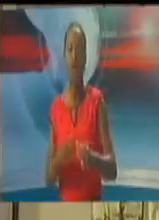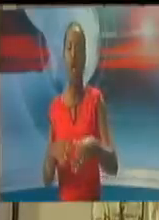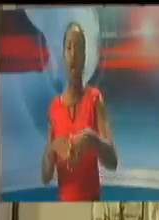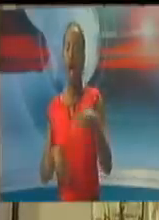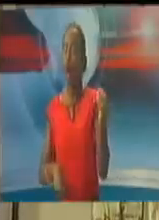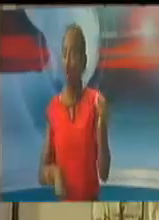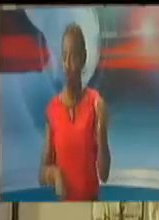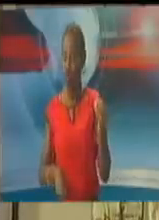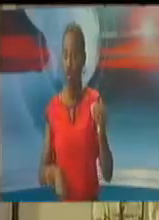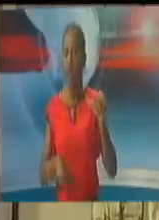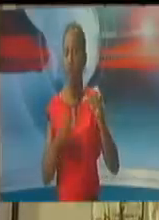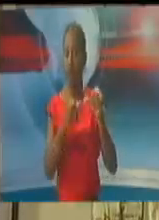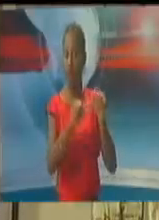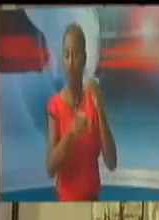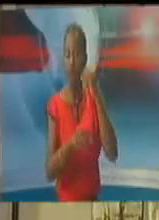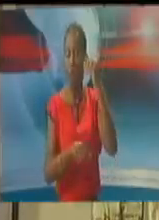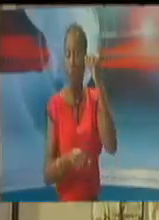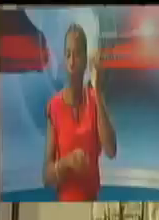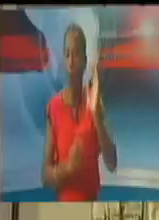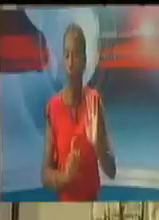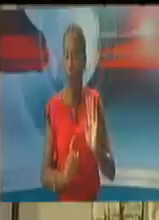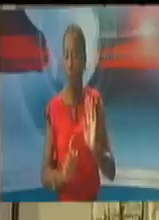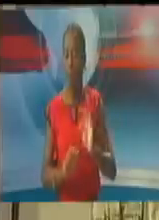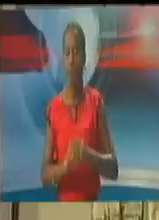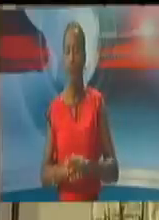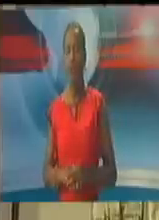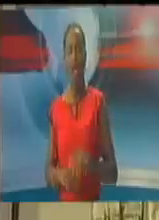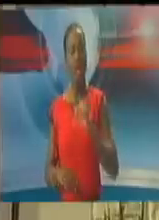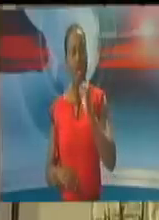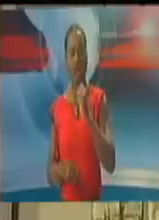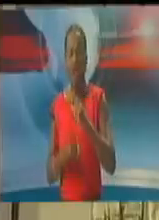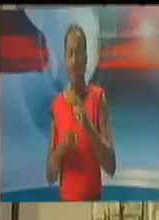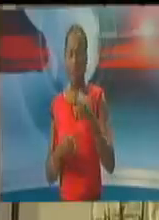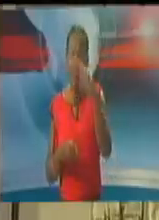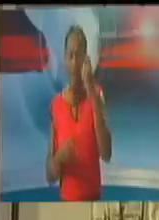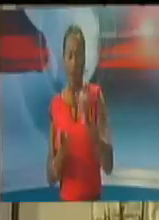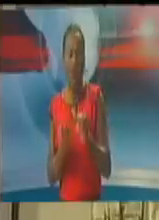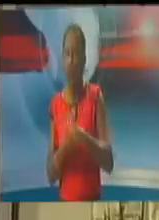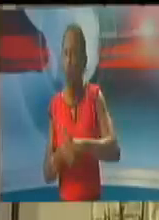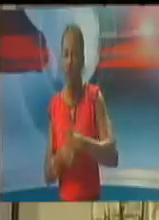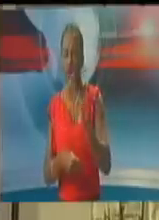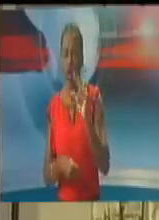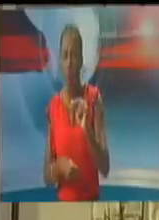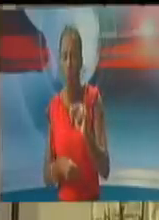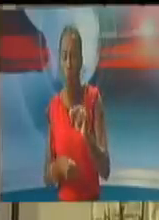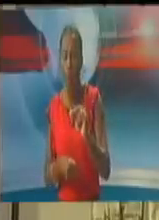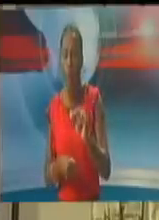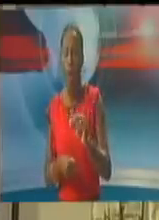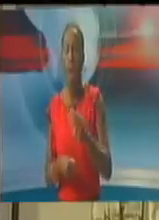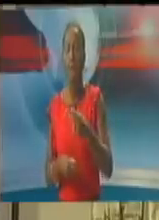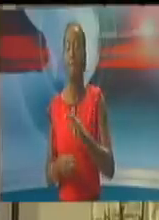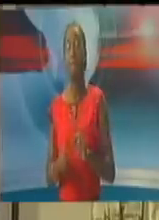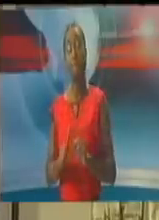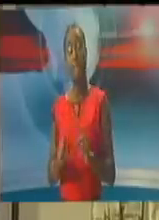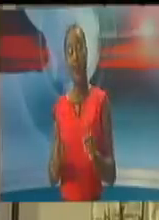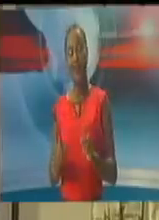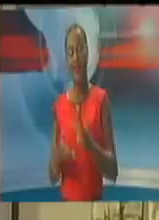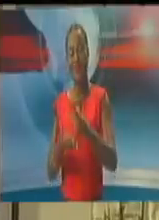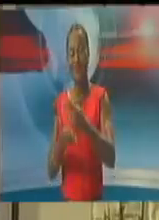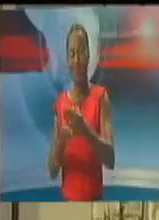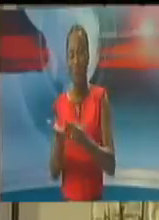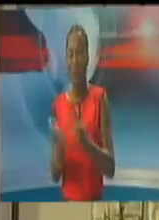were not sent home from St. Anne's because of COVID. It was part of the